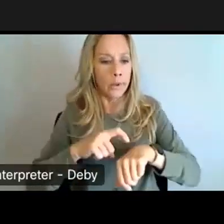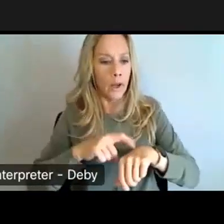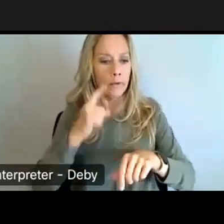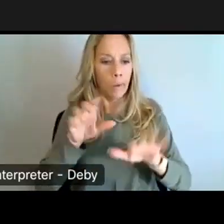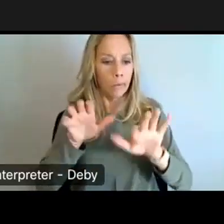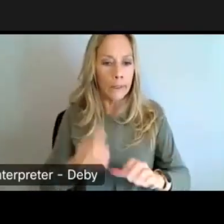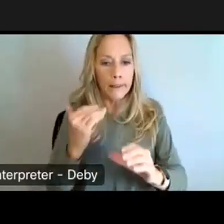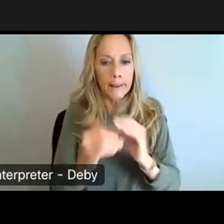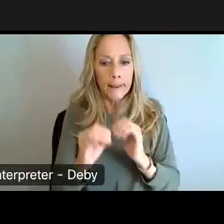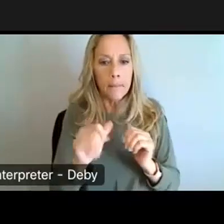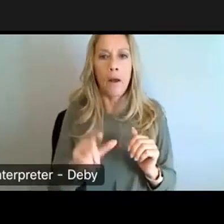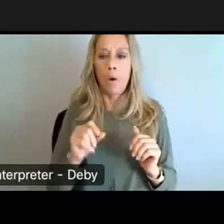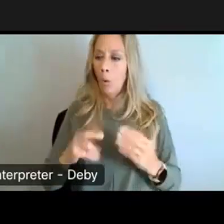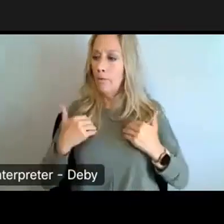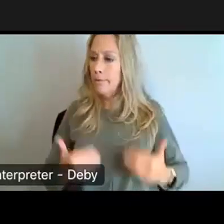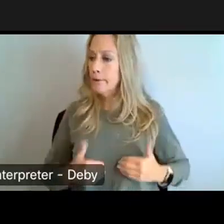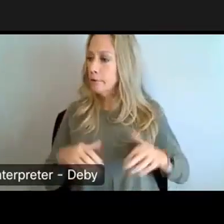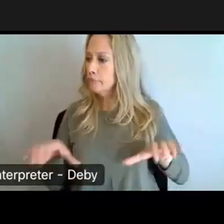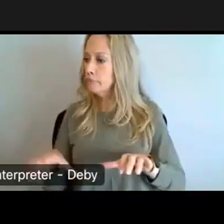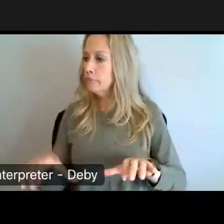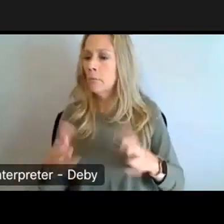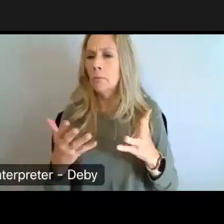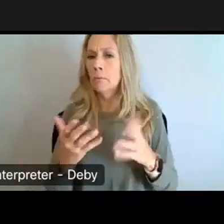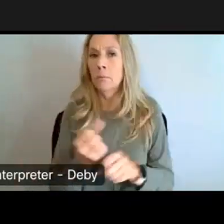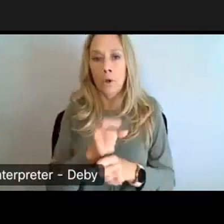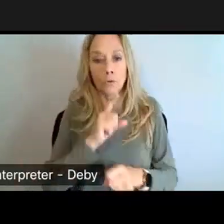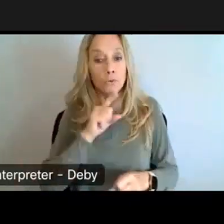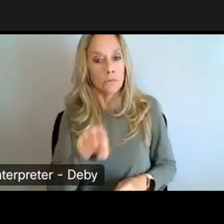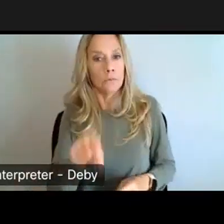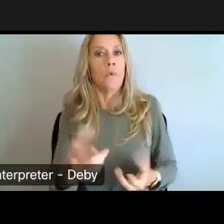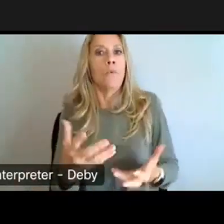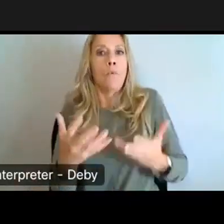physical work, um, but make sure that they want to be there, that